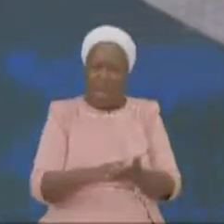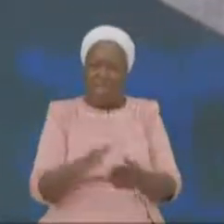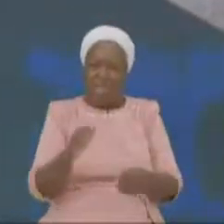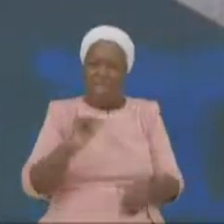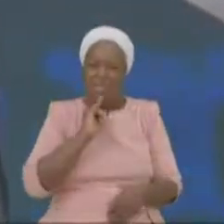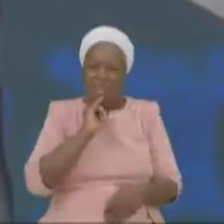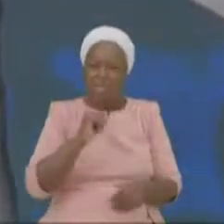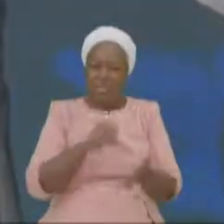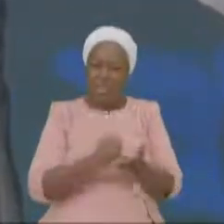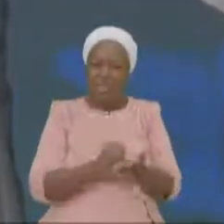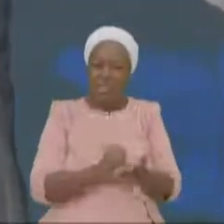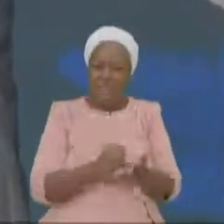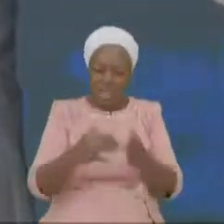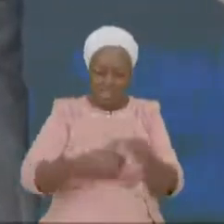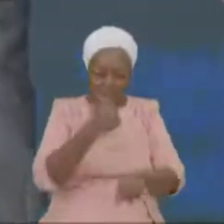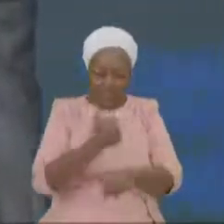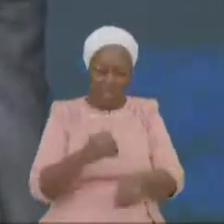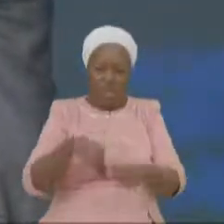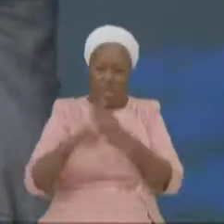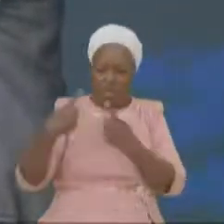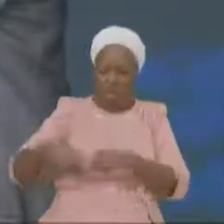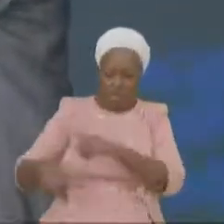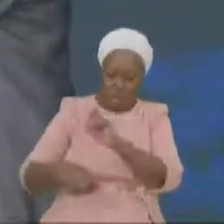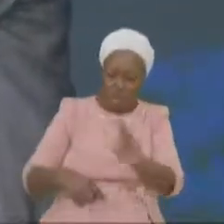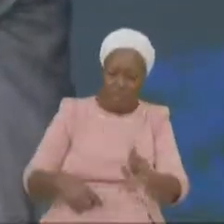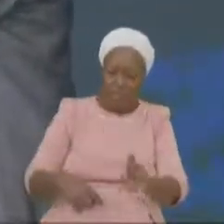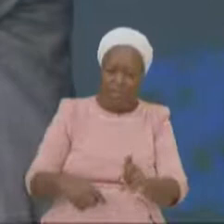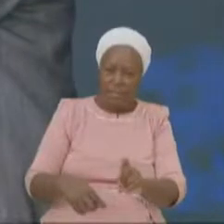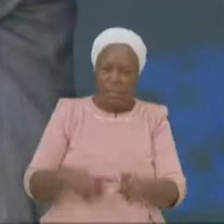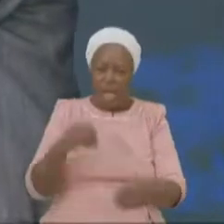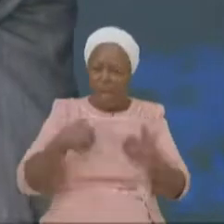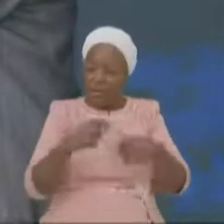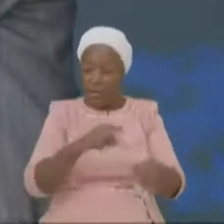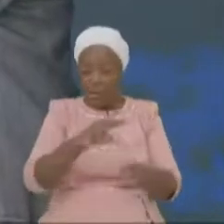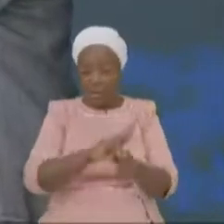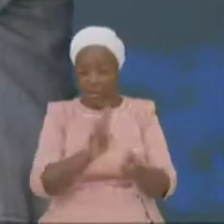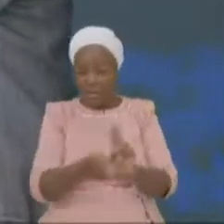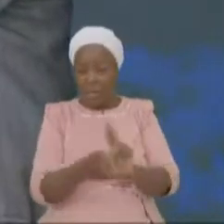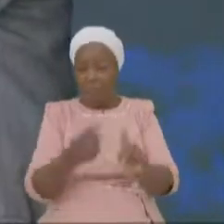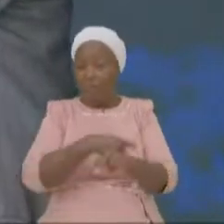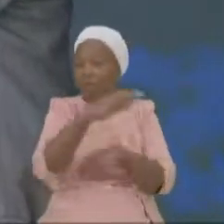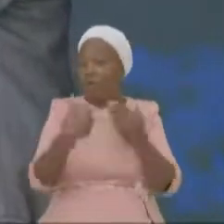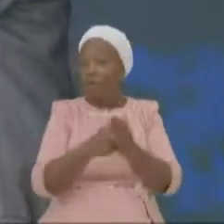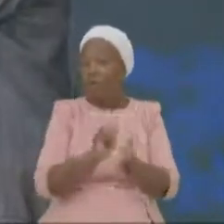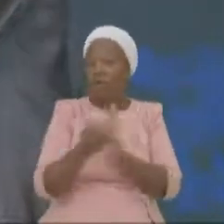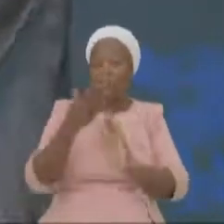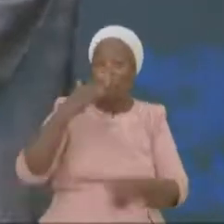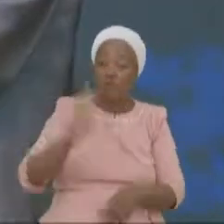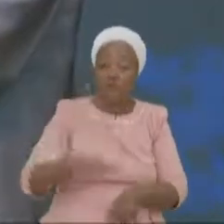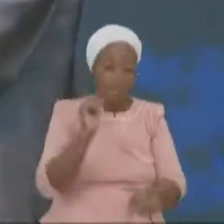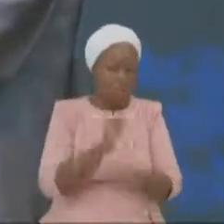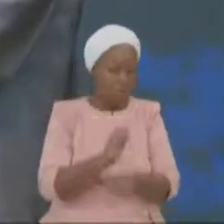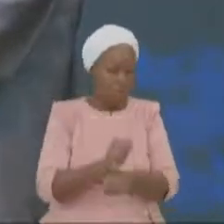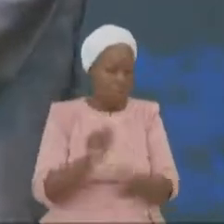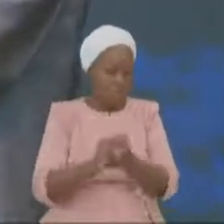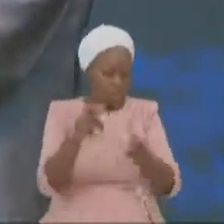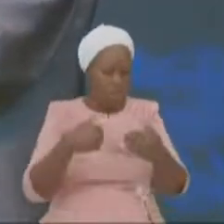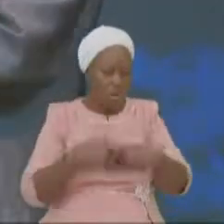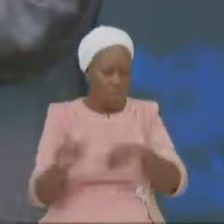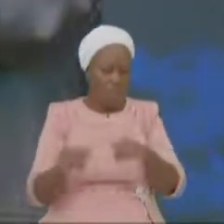of all the evil works, murderous works, devilish works that you have